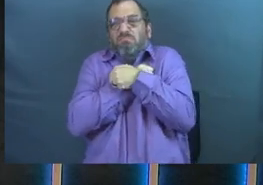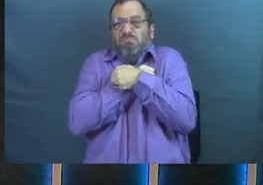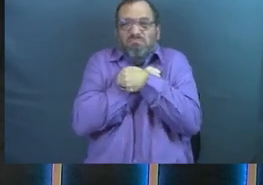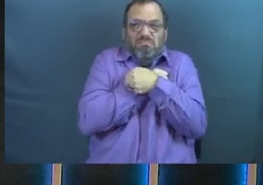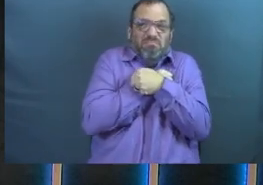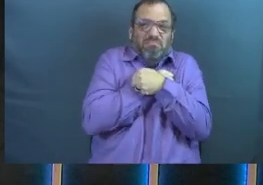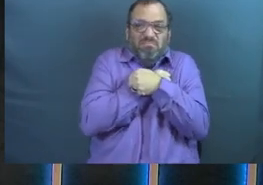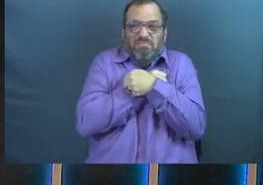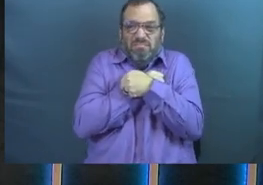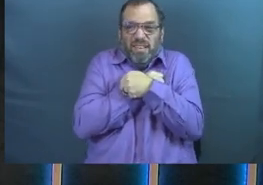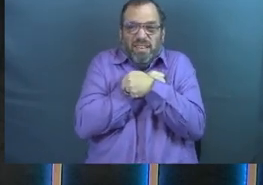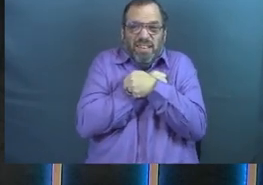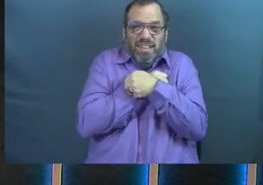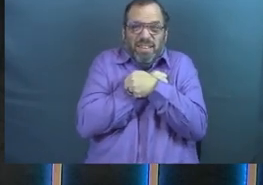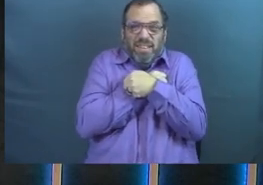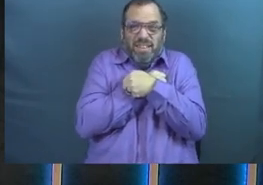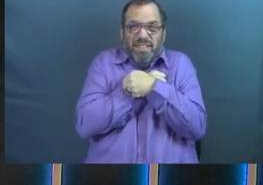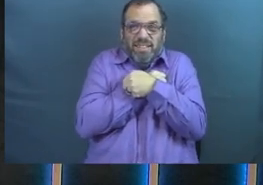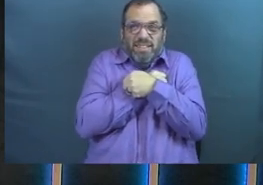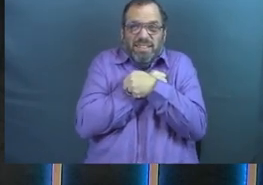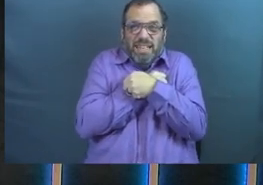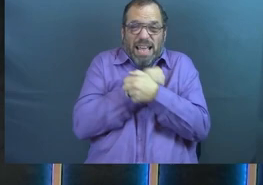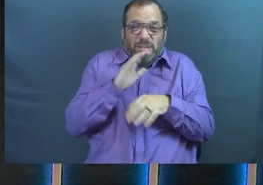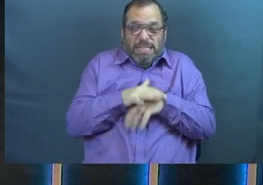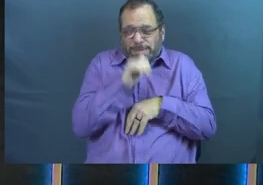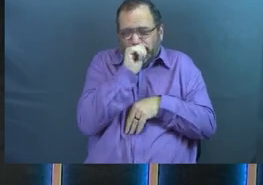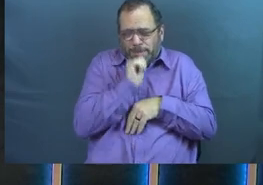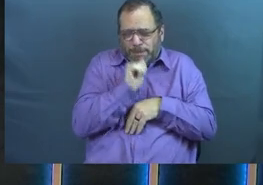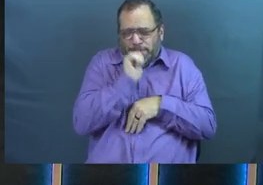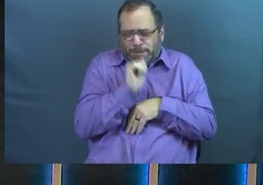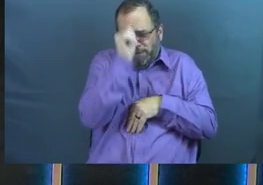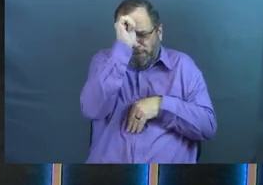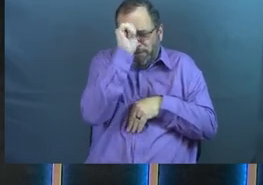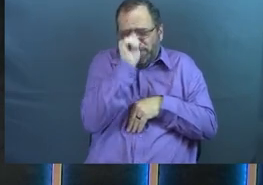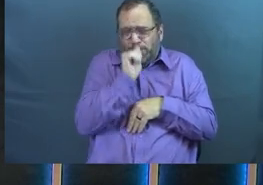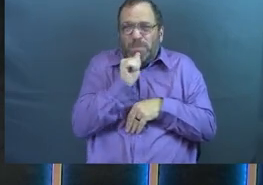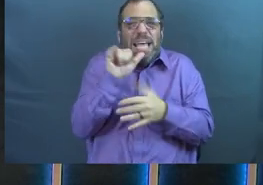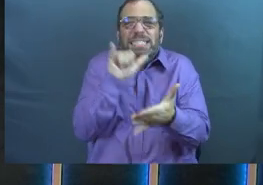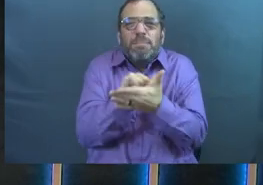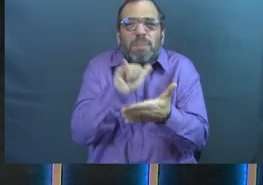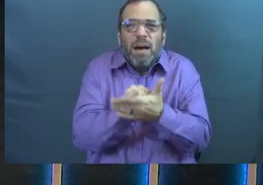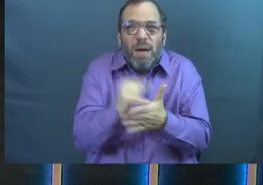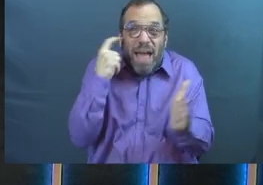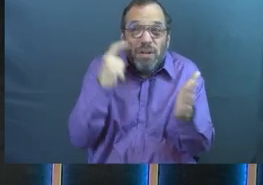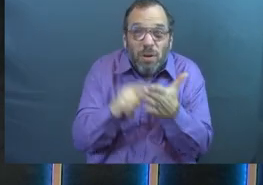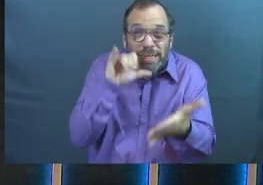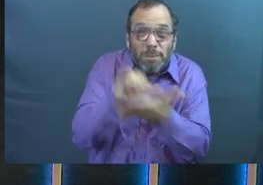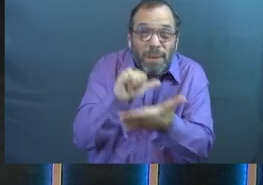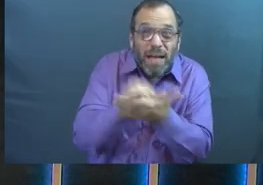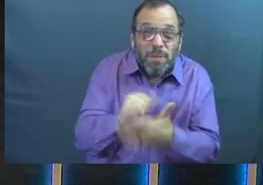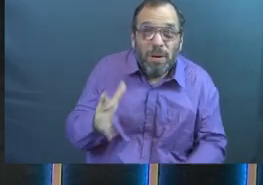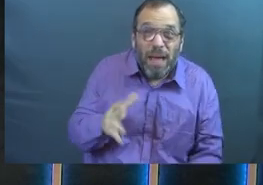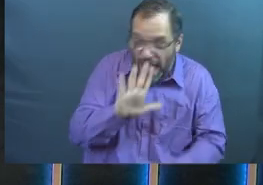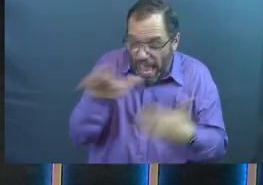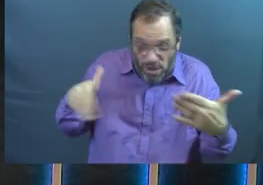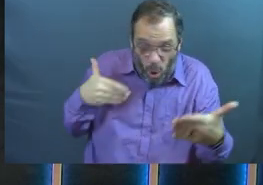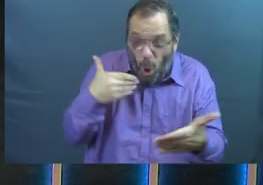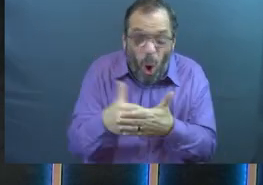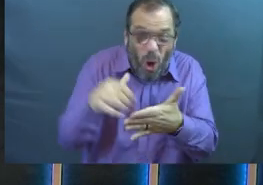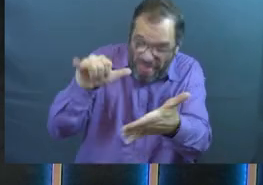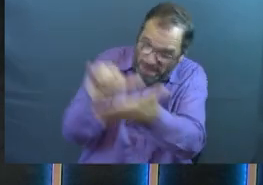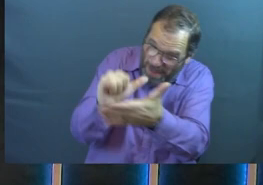trying to come together. And we're all trying to squeeze ourselves through it. And it's all impossible. Do you see how impossible it is? And in the midst of